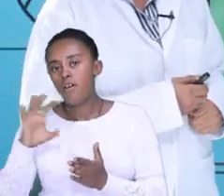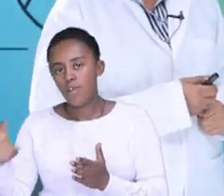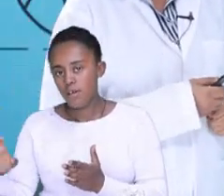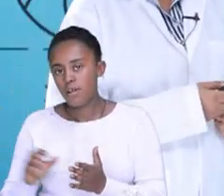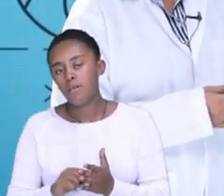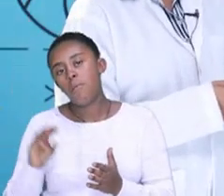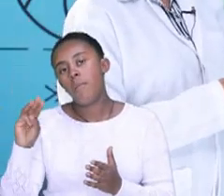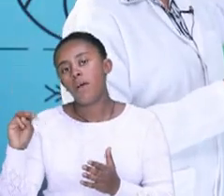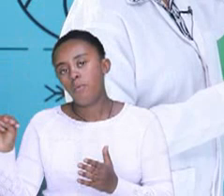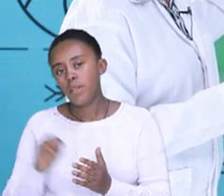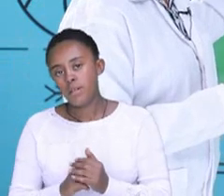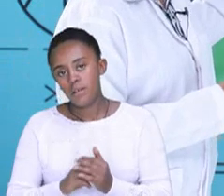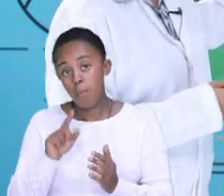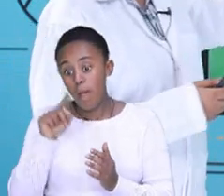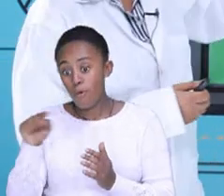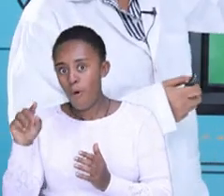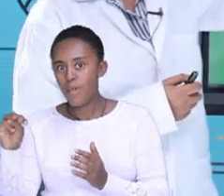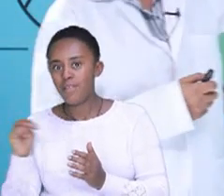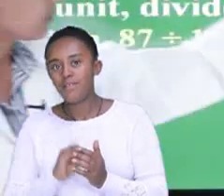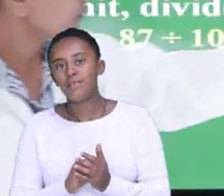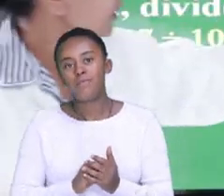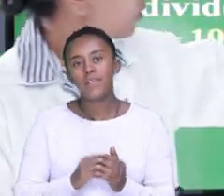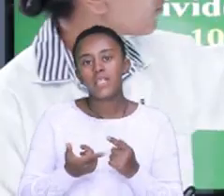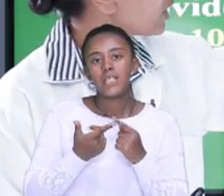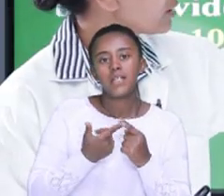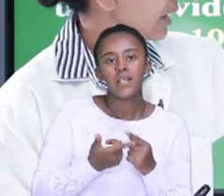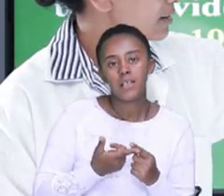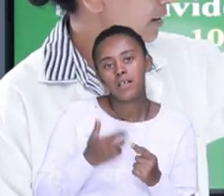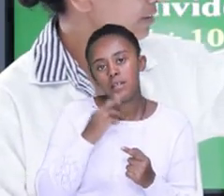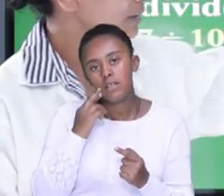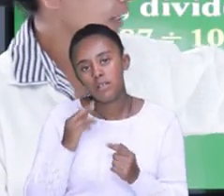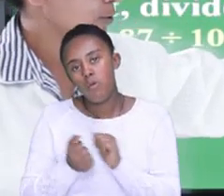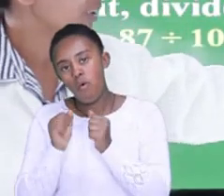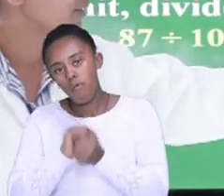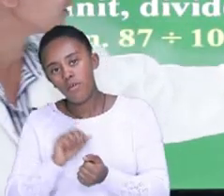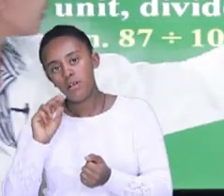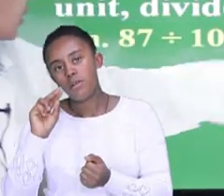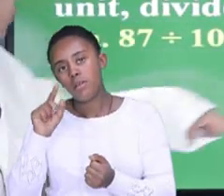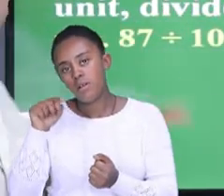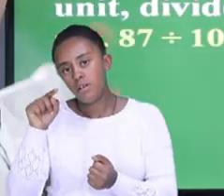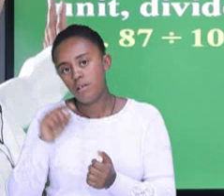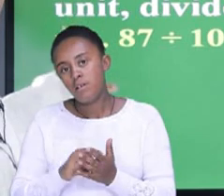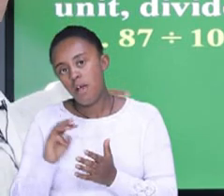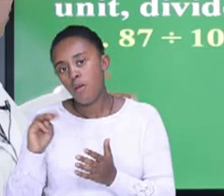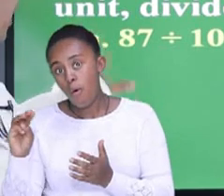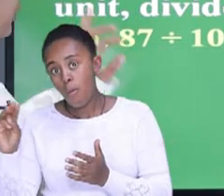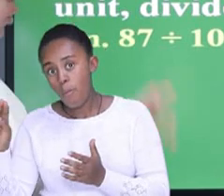3500 micrometer. And the second case, convert 87 nanometer